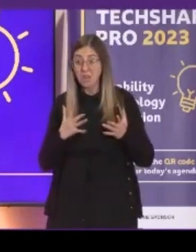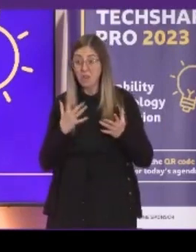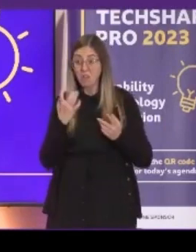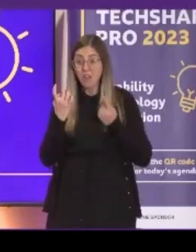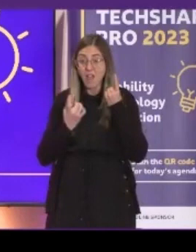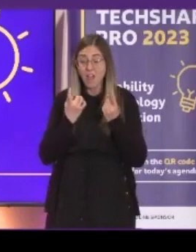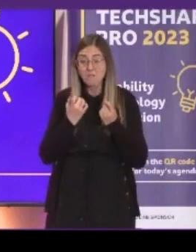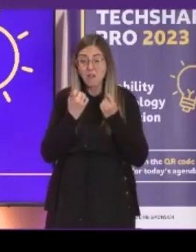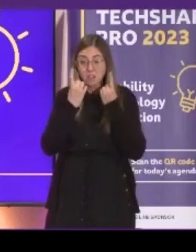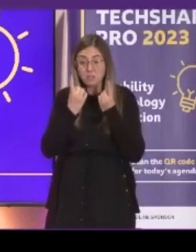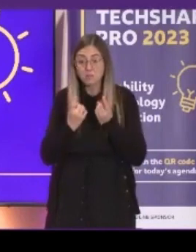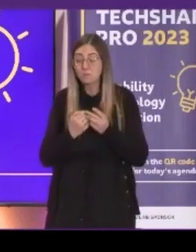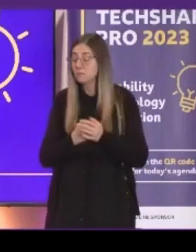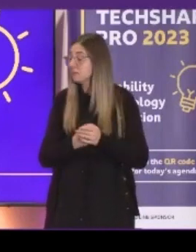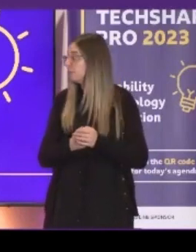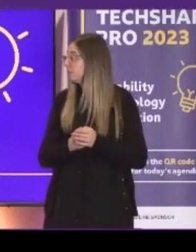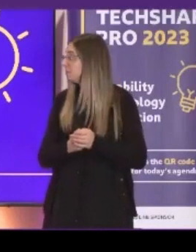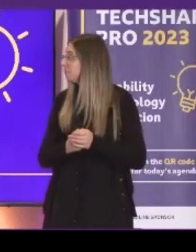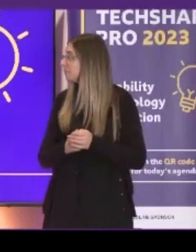that?